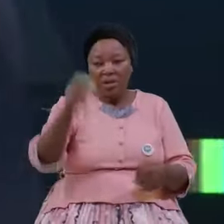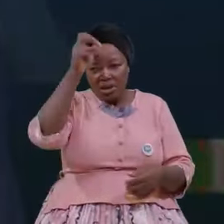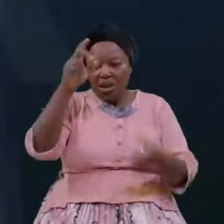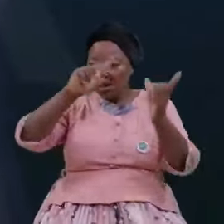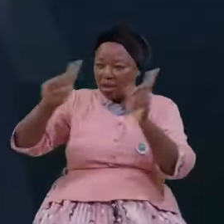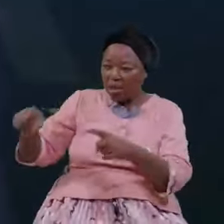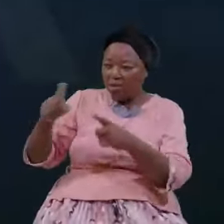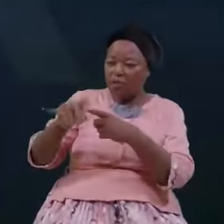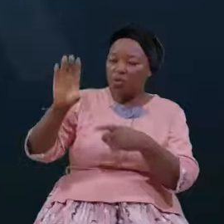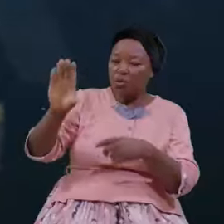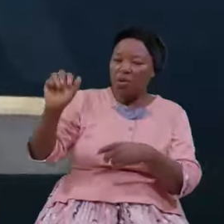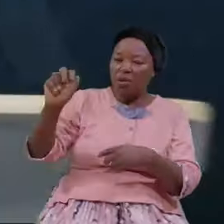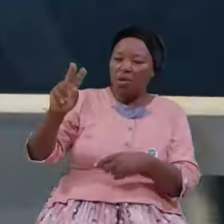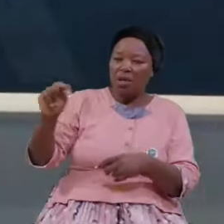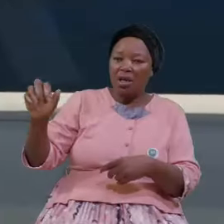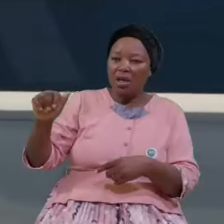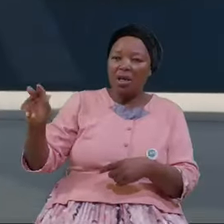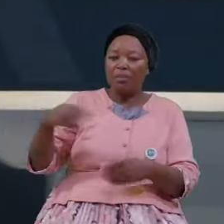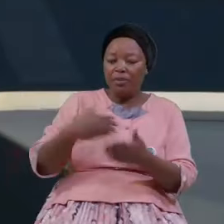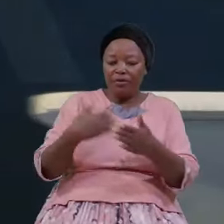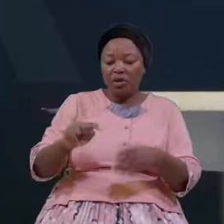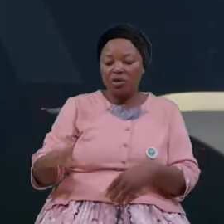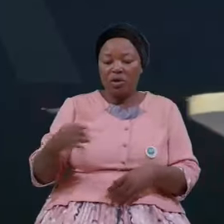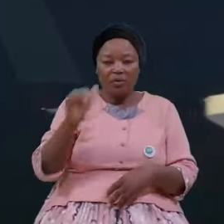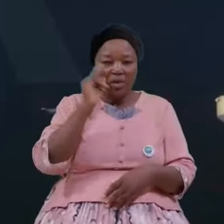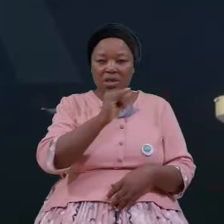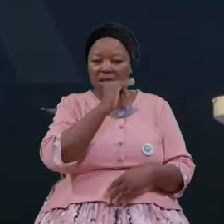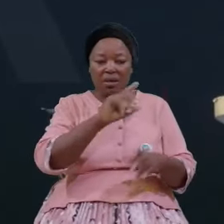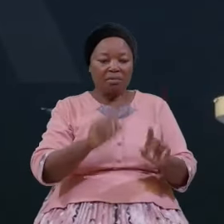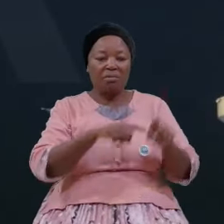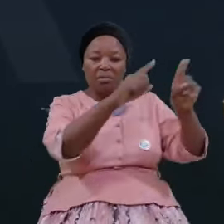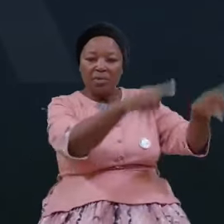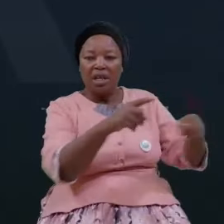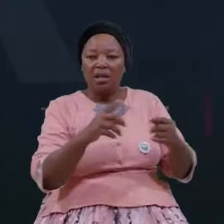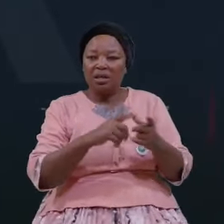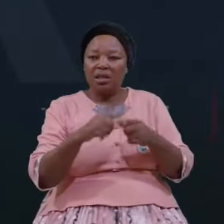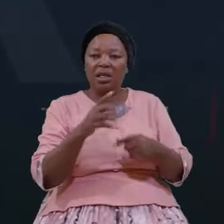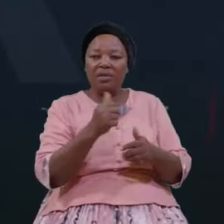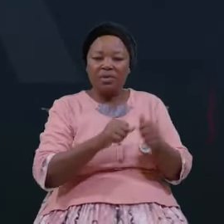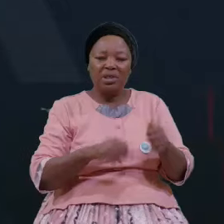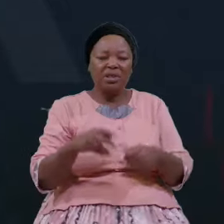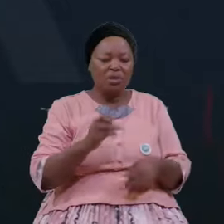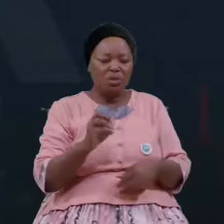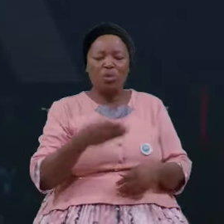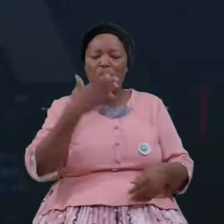children of Israel got there, before he got there, they were so bad, the Lord had to pack them off and